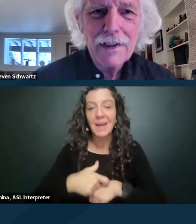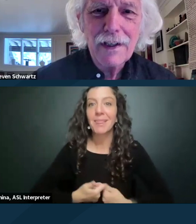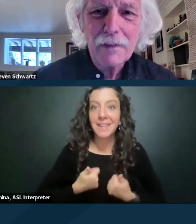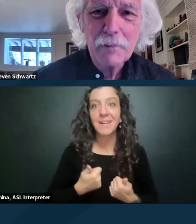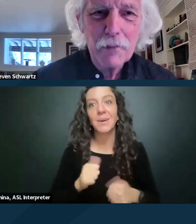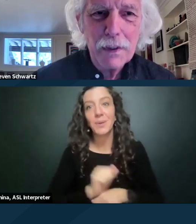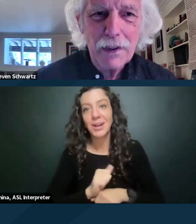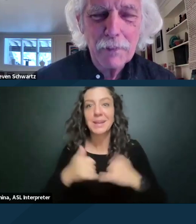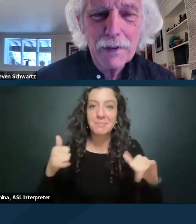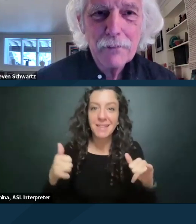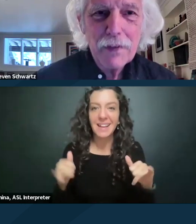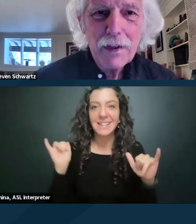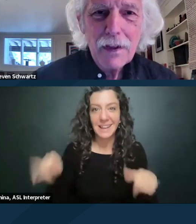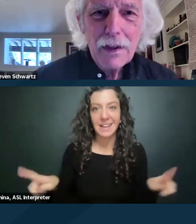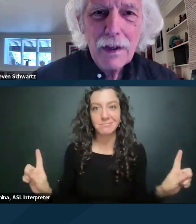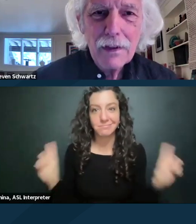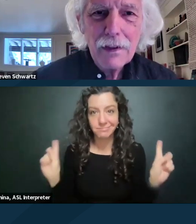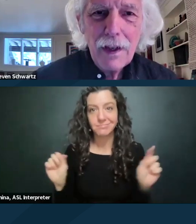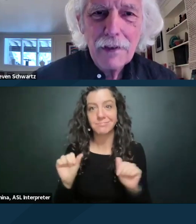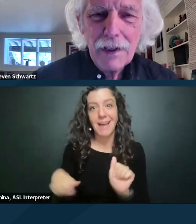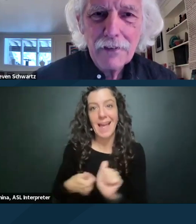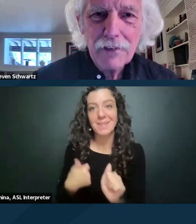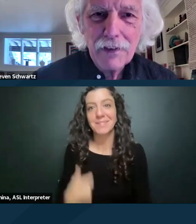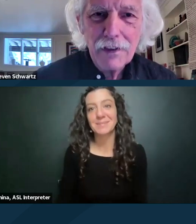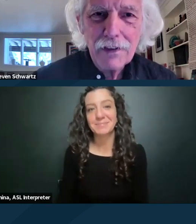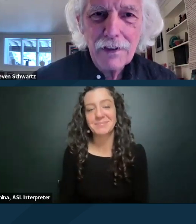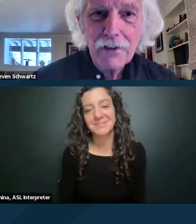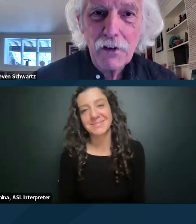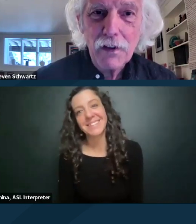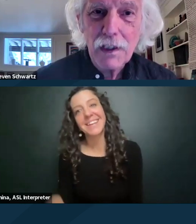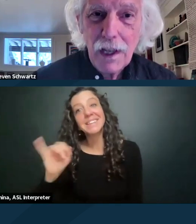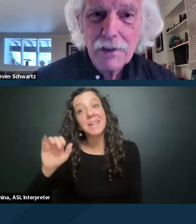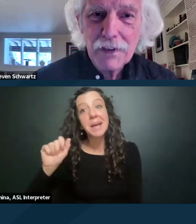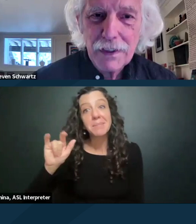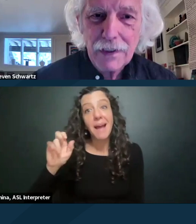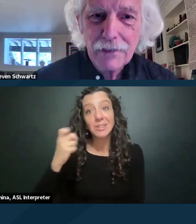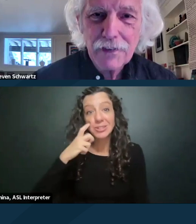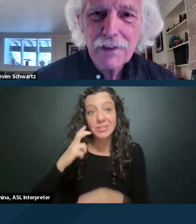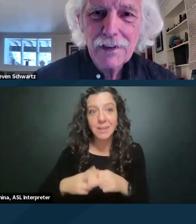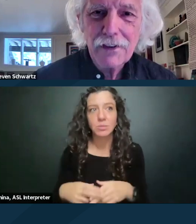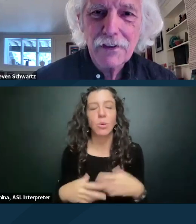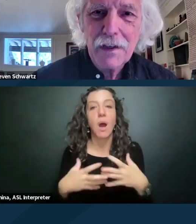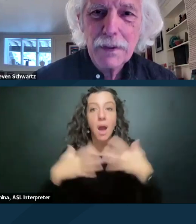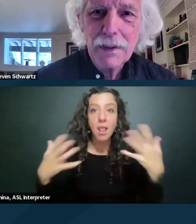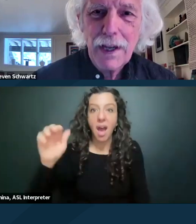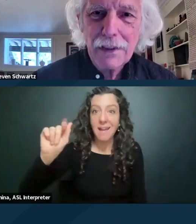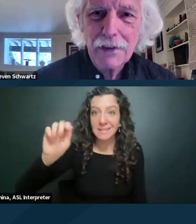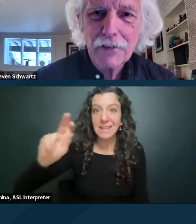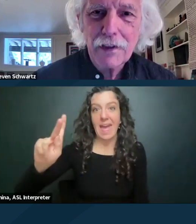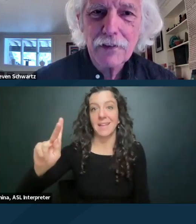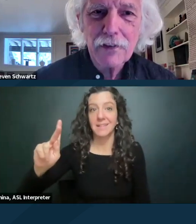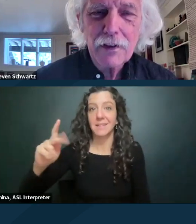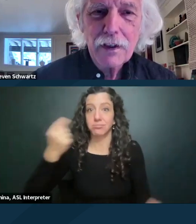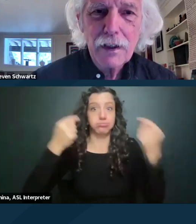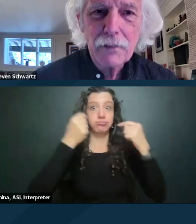playing, is behind me. As Allison said, there are a lot of attacks that are coming at